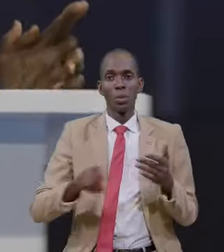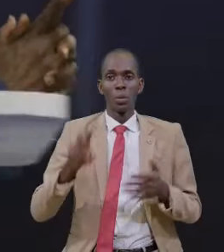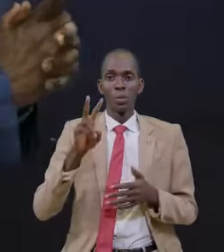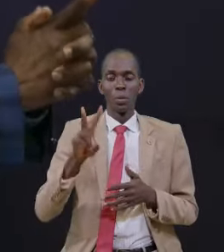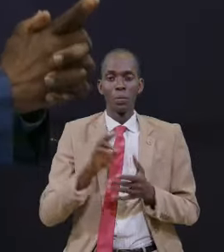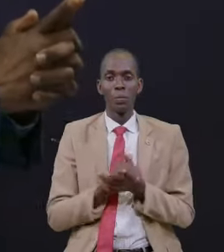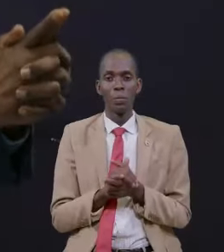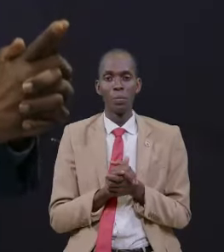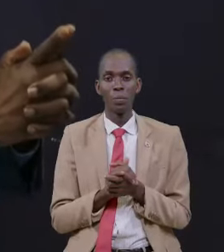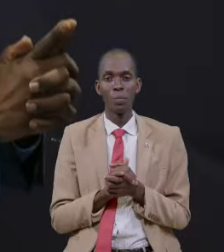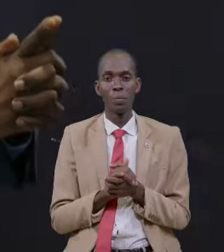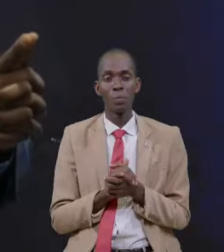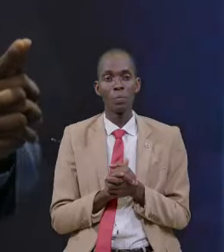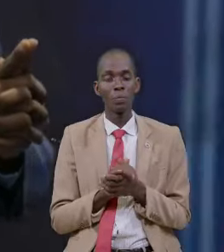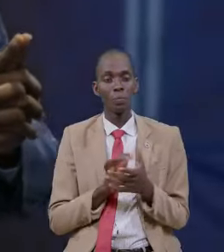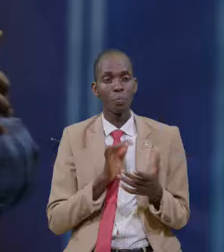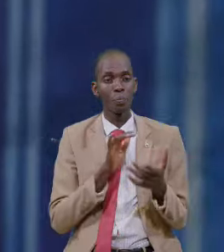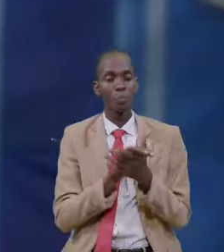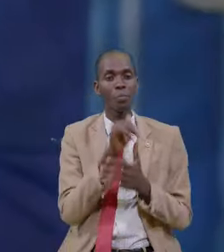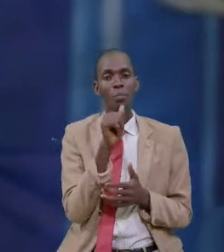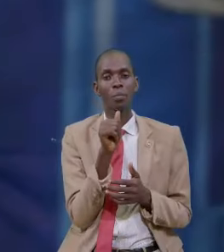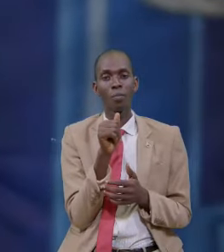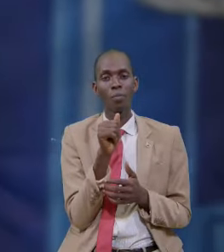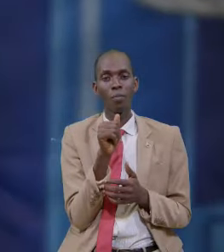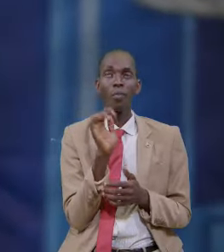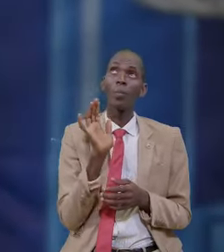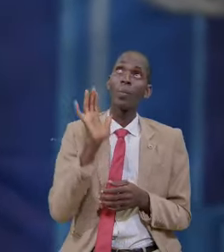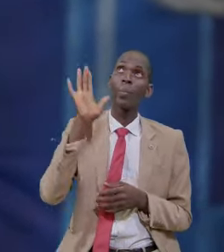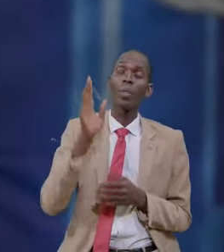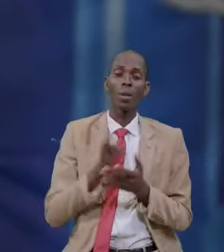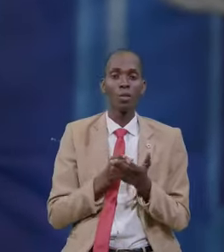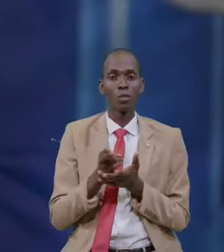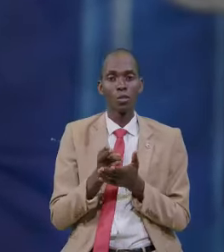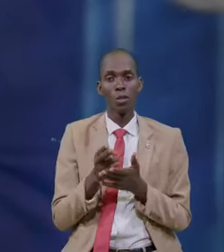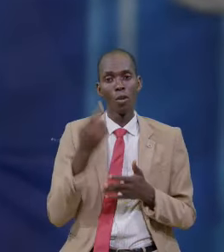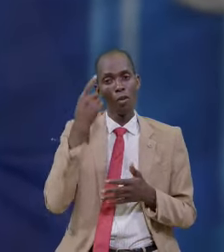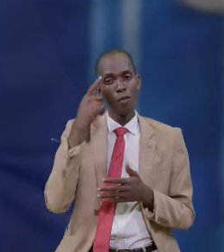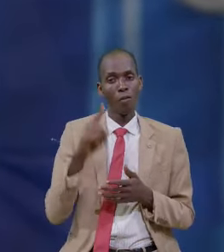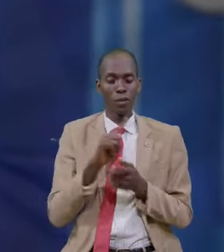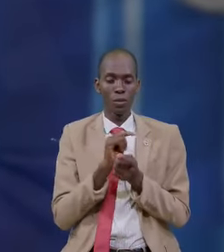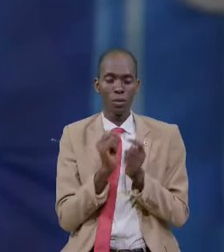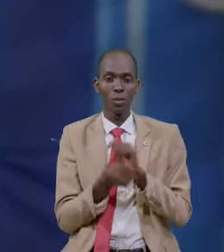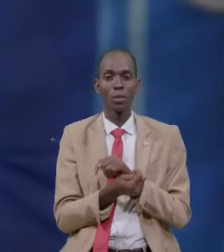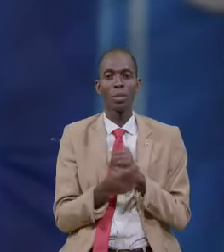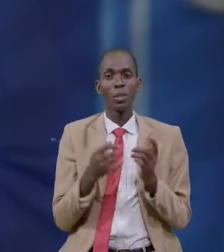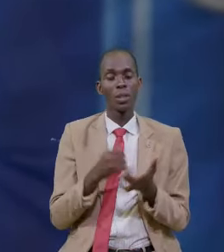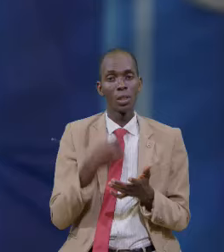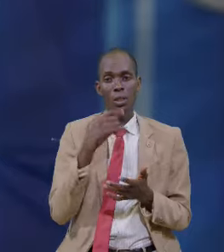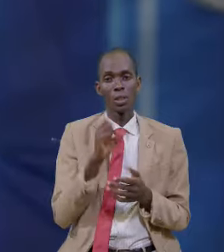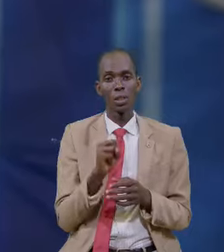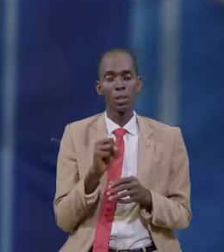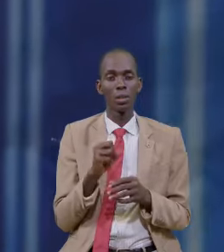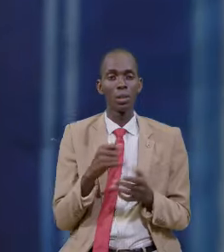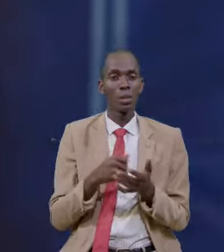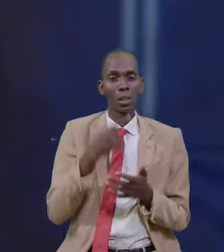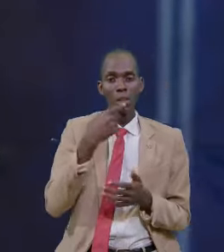2, trust is truth for transformation. It says in Romans chapter 12,